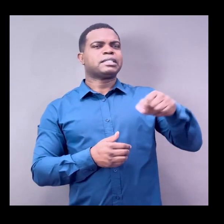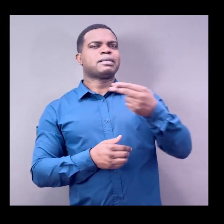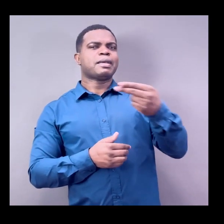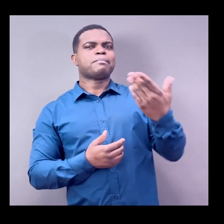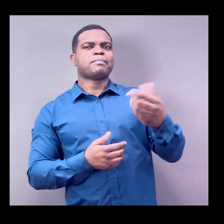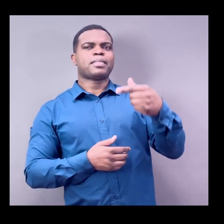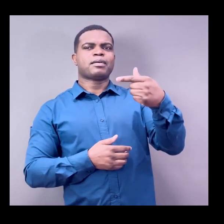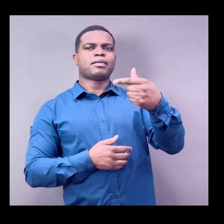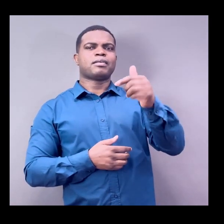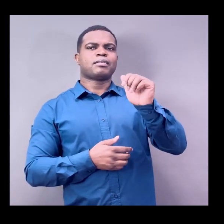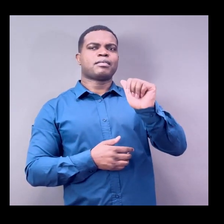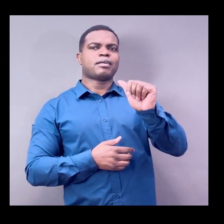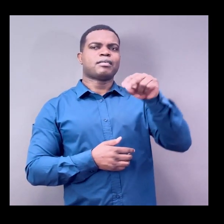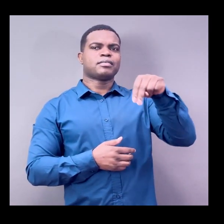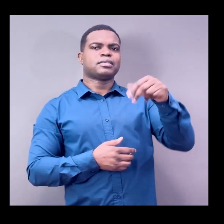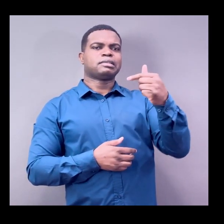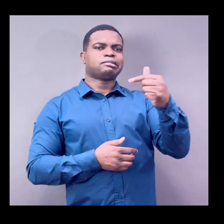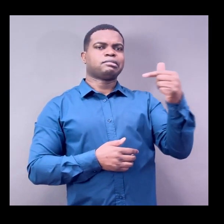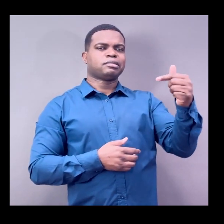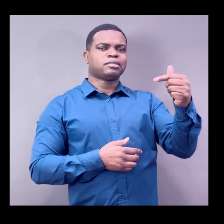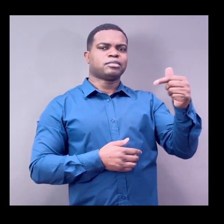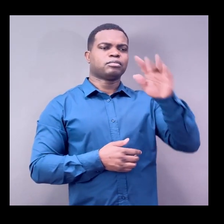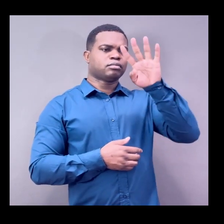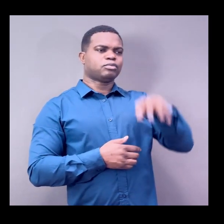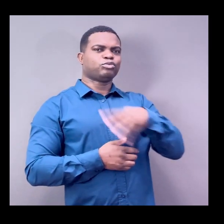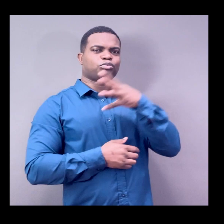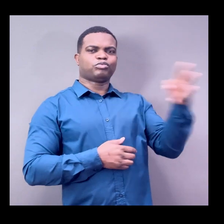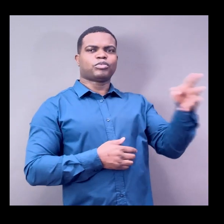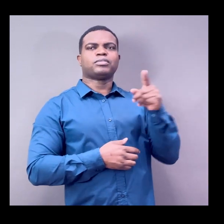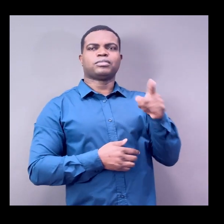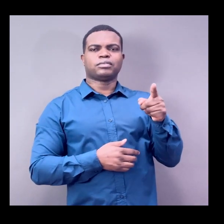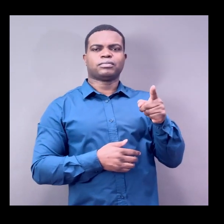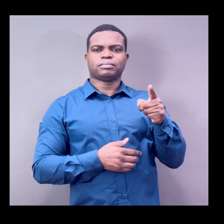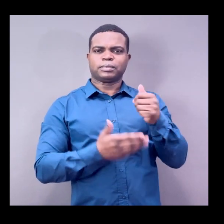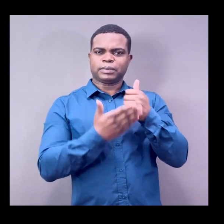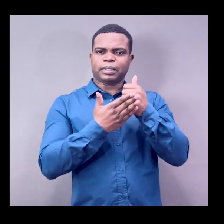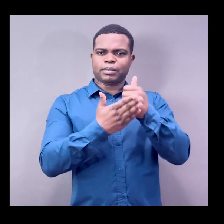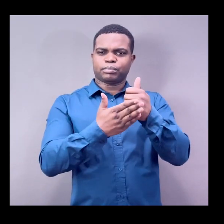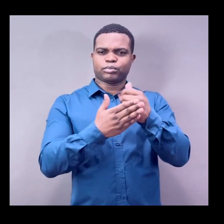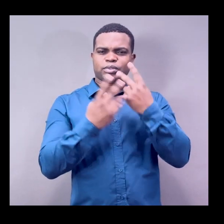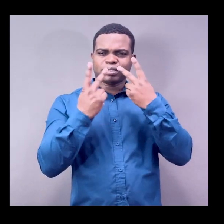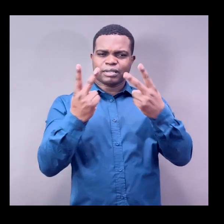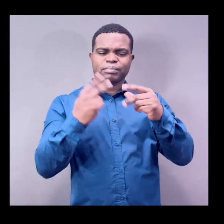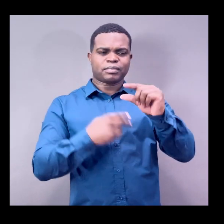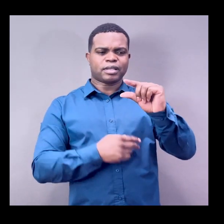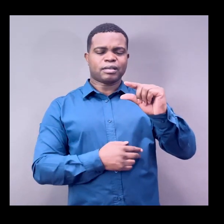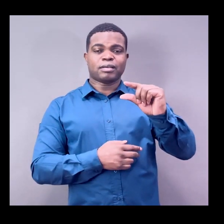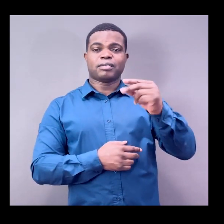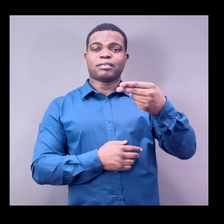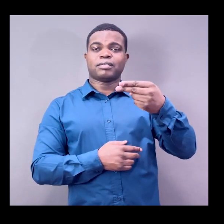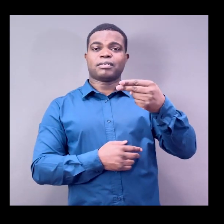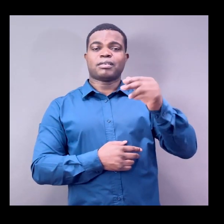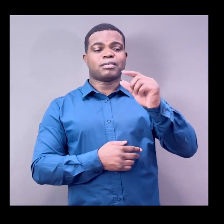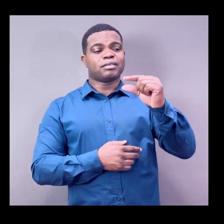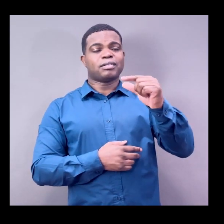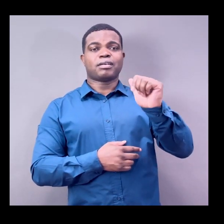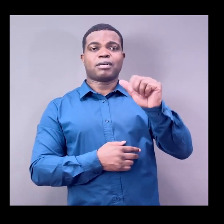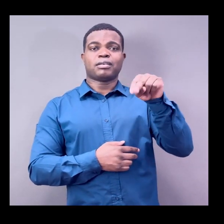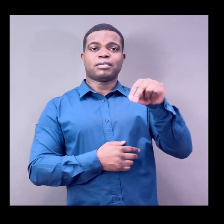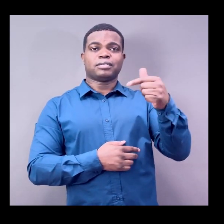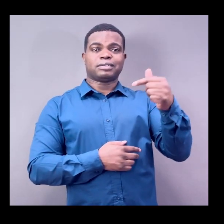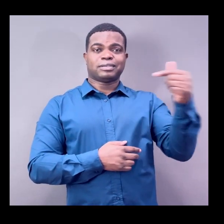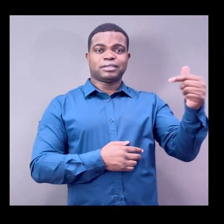which is called Gantt chart. So this is an example of Gantt chart. looking at it, you can design Gantt chart